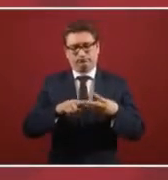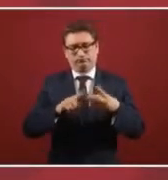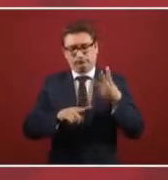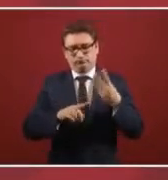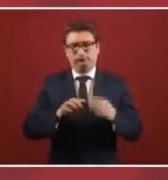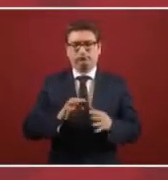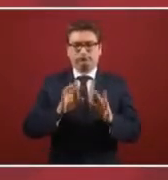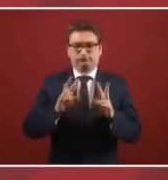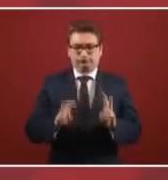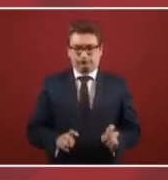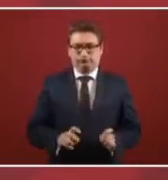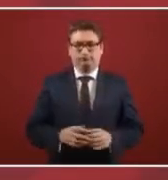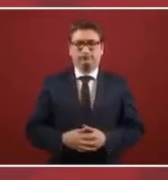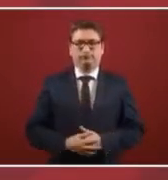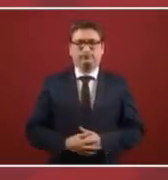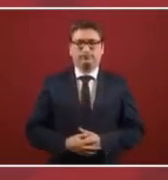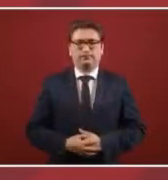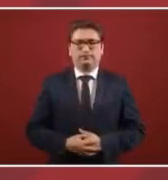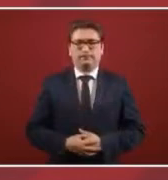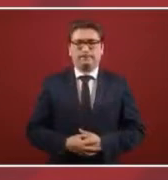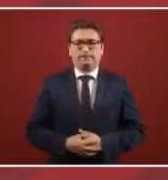con with